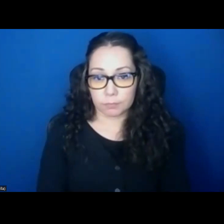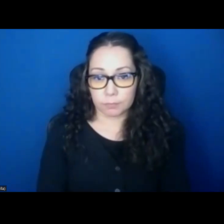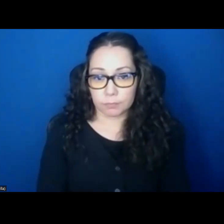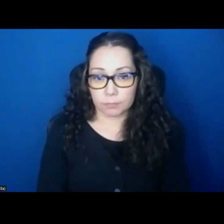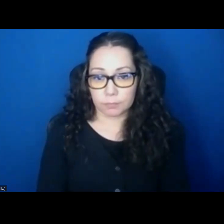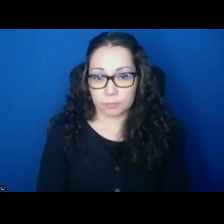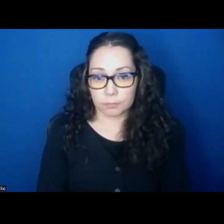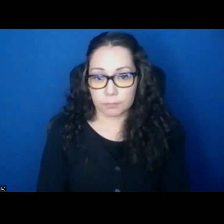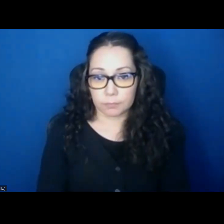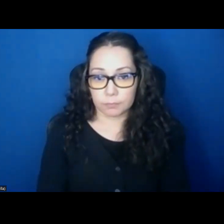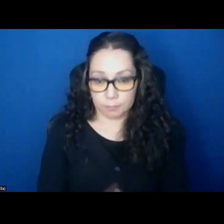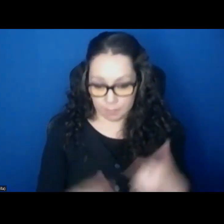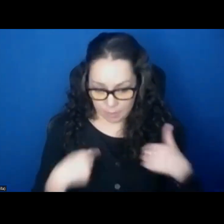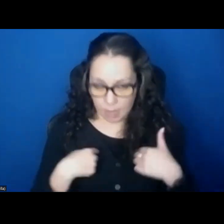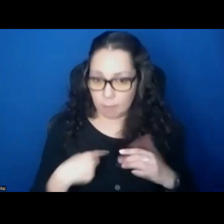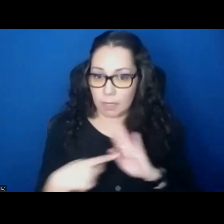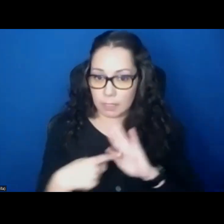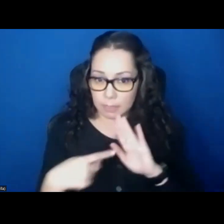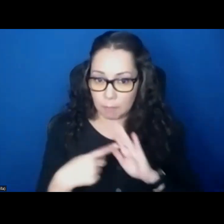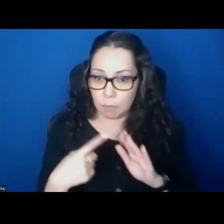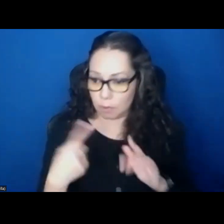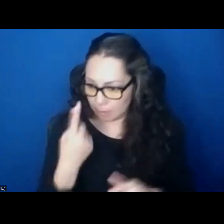And I'm an example of what could have gone right.